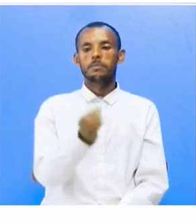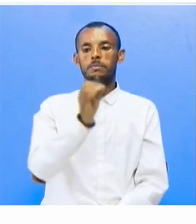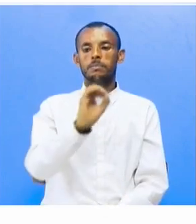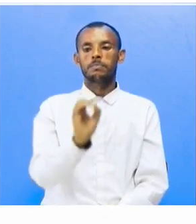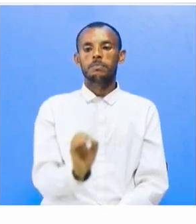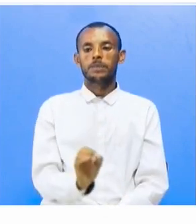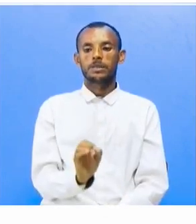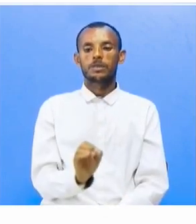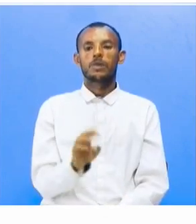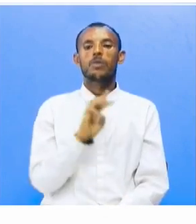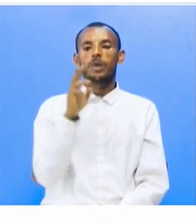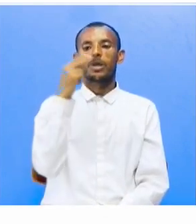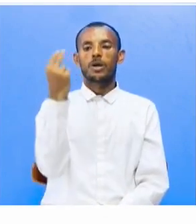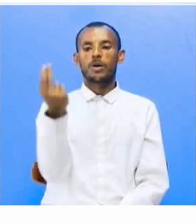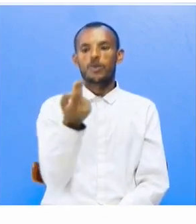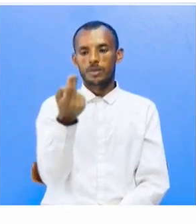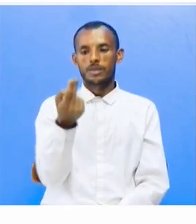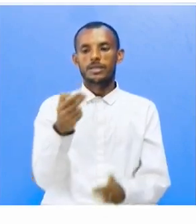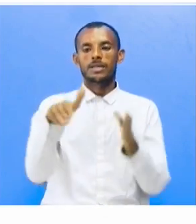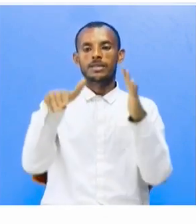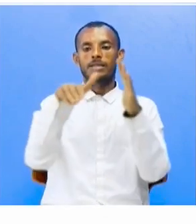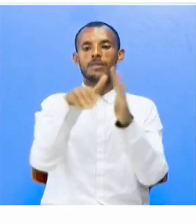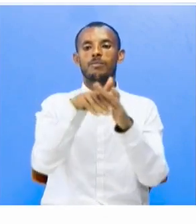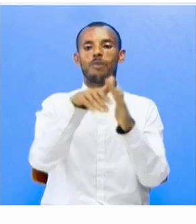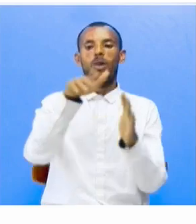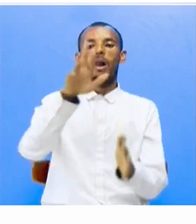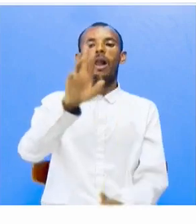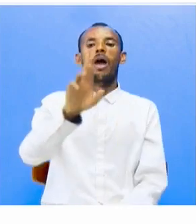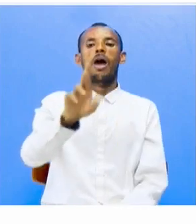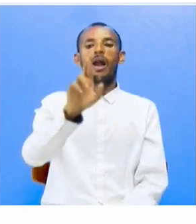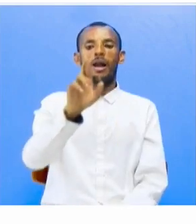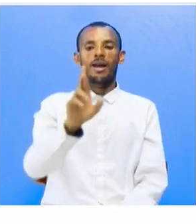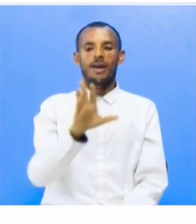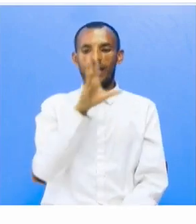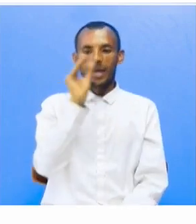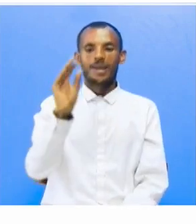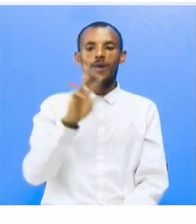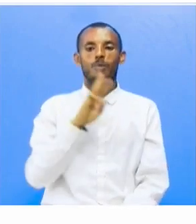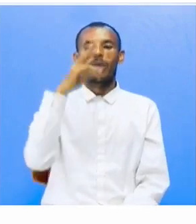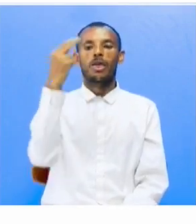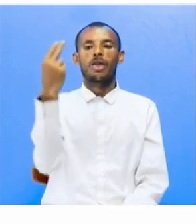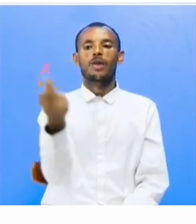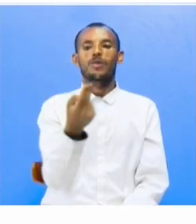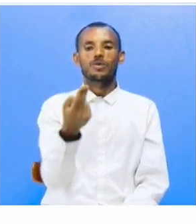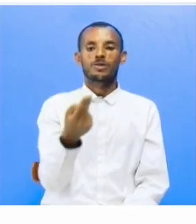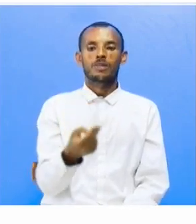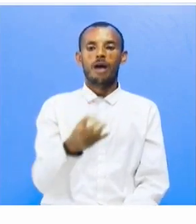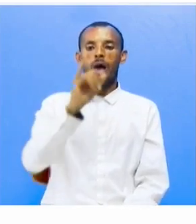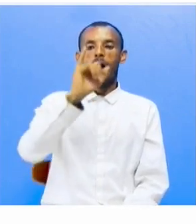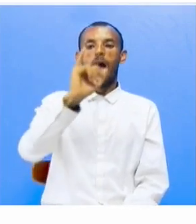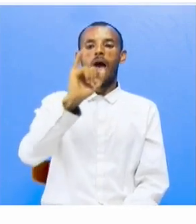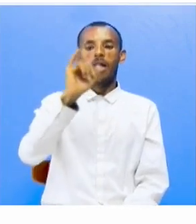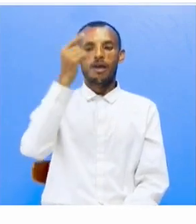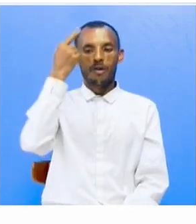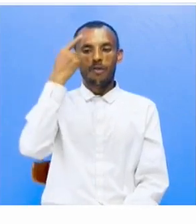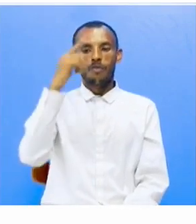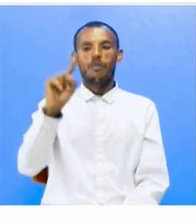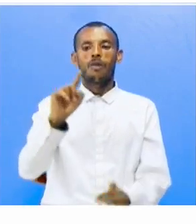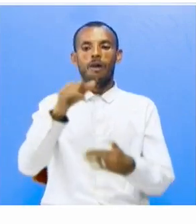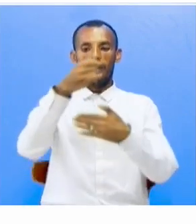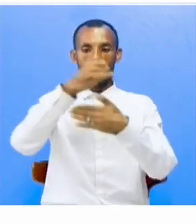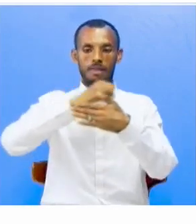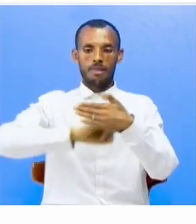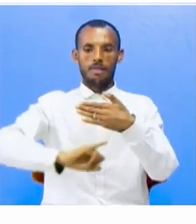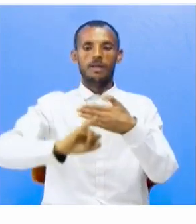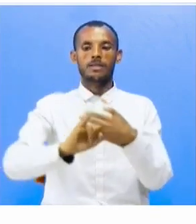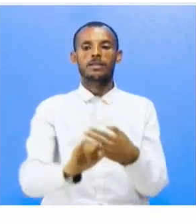We use the symbol R for this one, and we use I for interest.